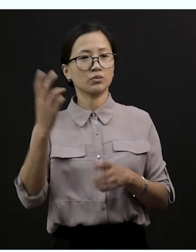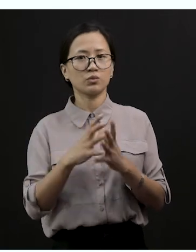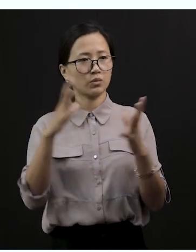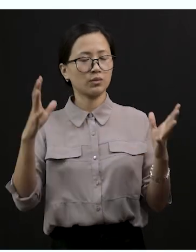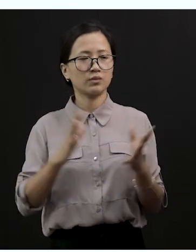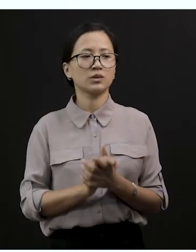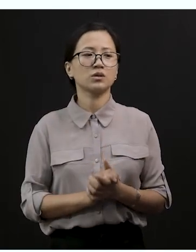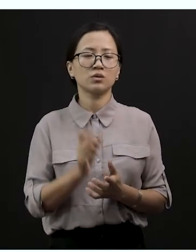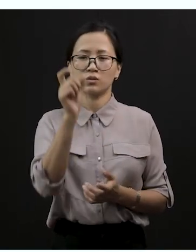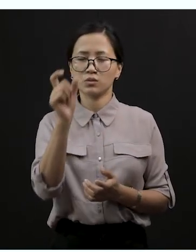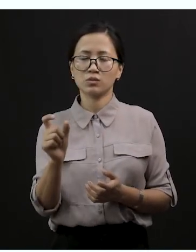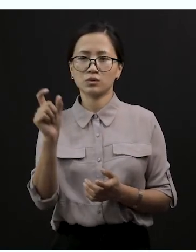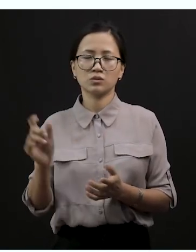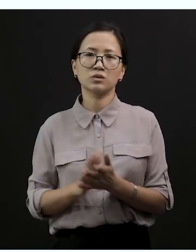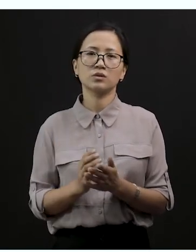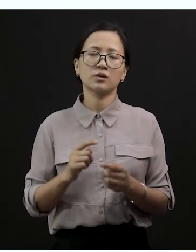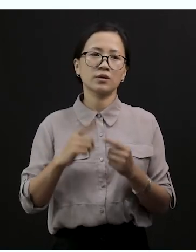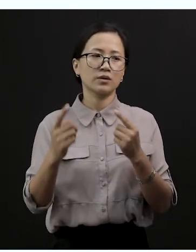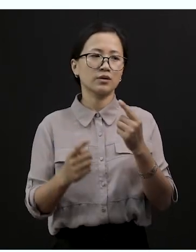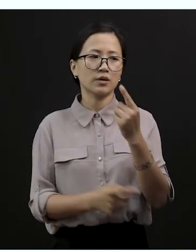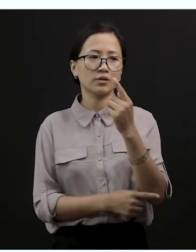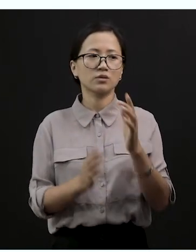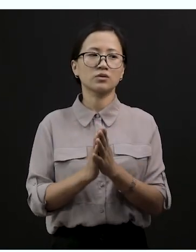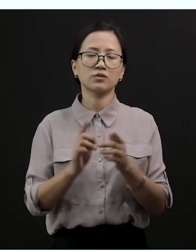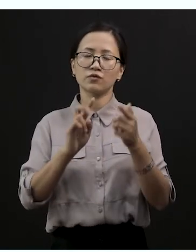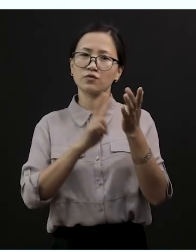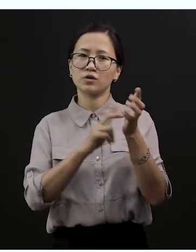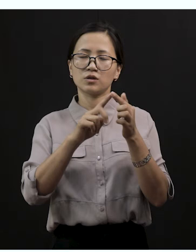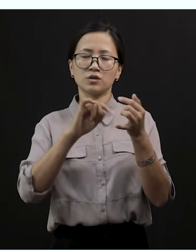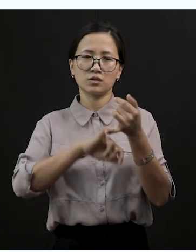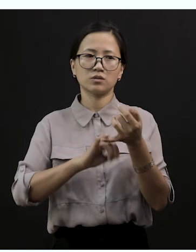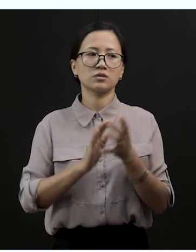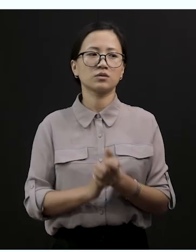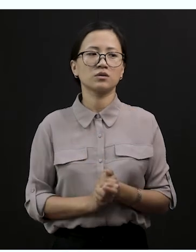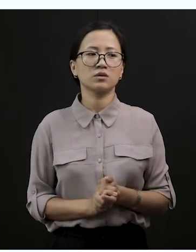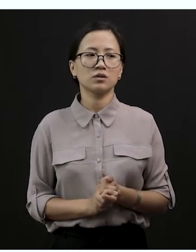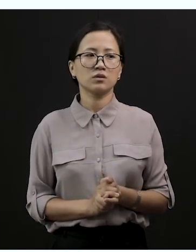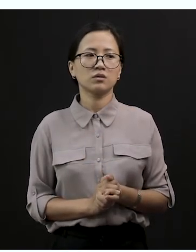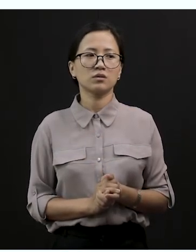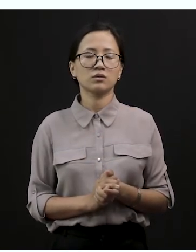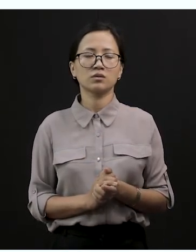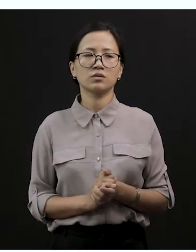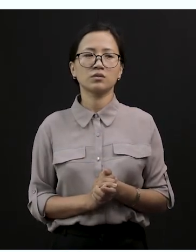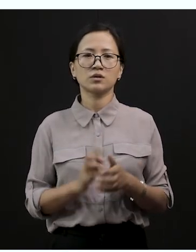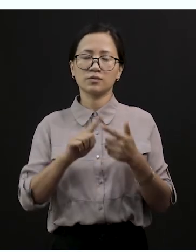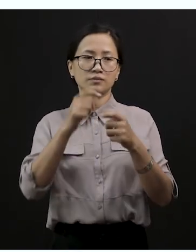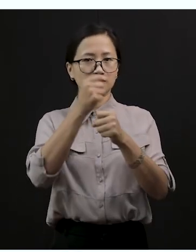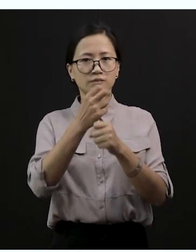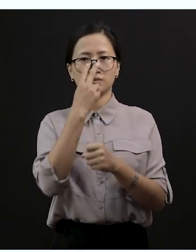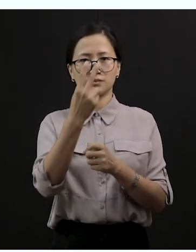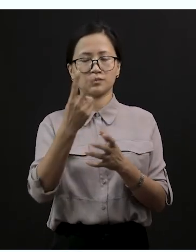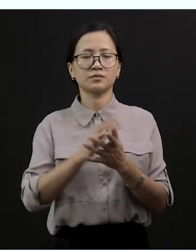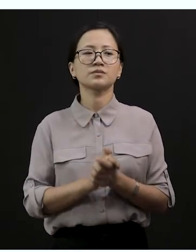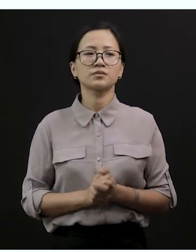words ending with F are added VES to make it plural, okay? These are some examples